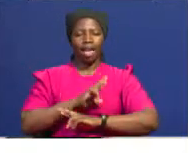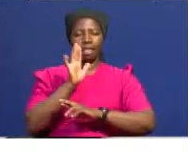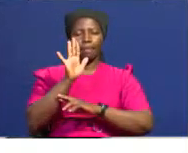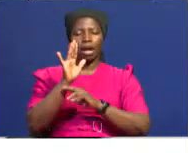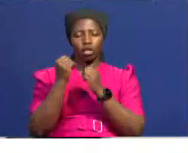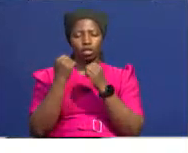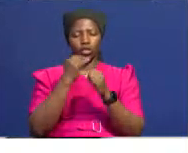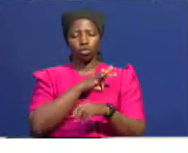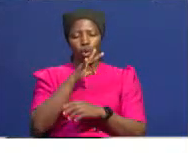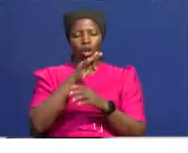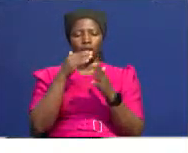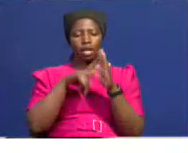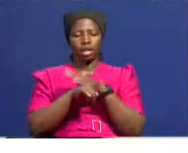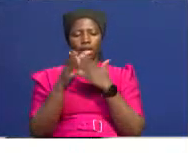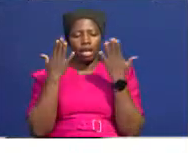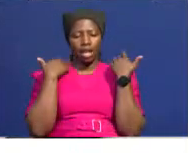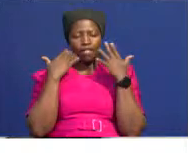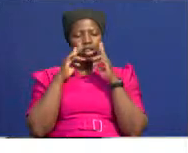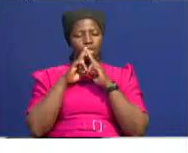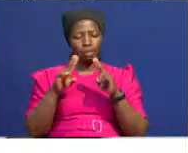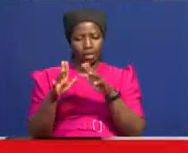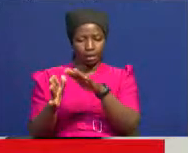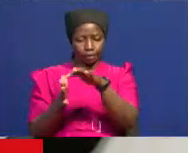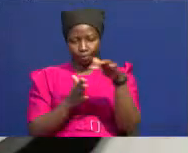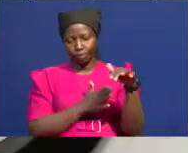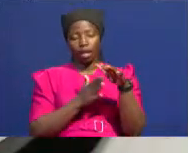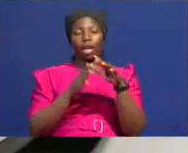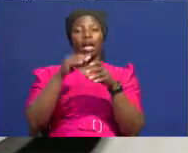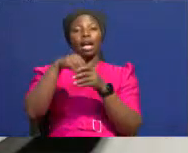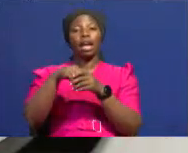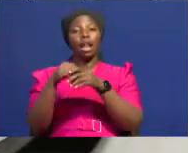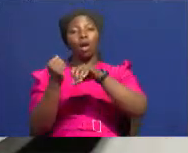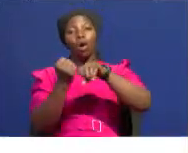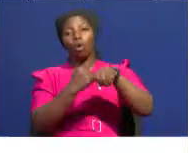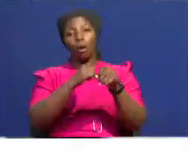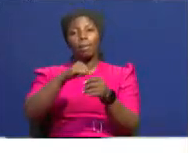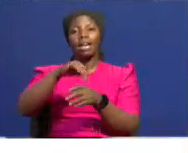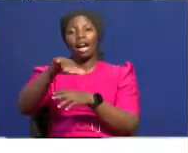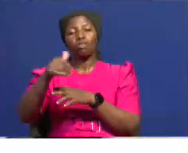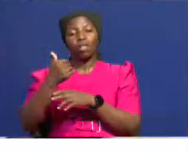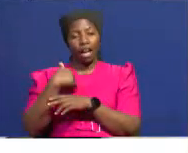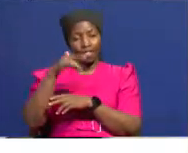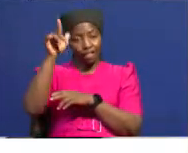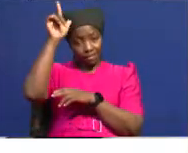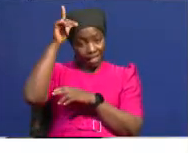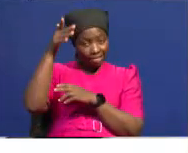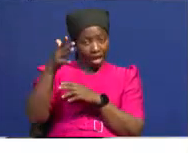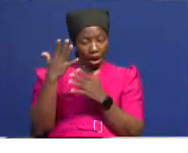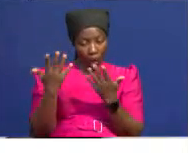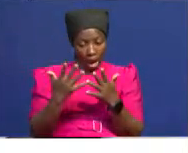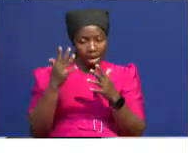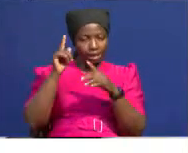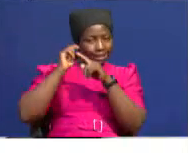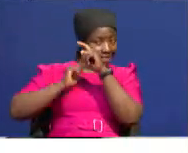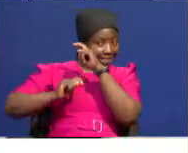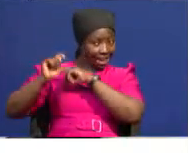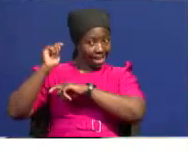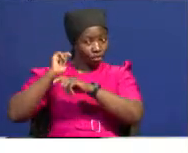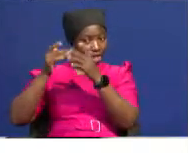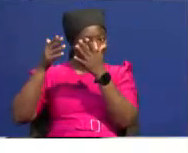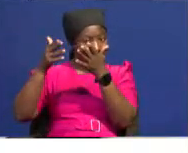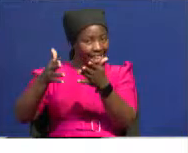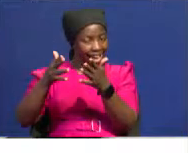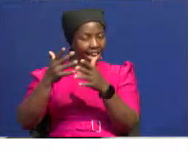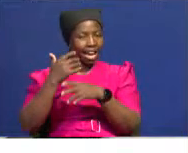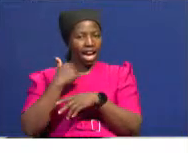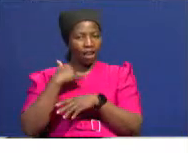peace. Moving on, in the heart of Homa Bay County lies a village where tradition meets innovation in the form of